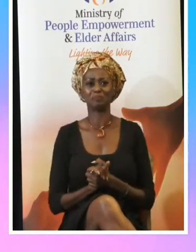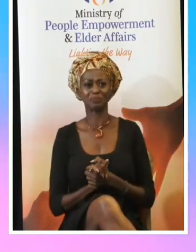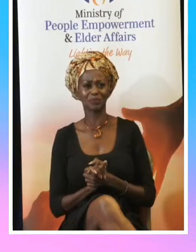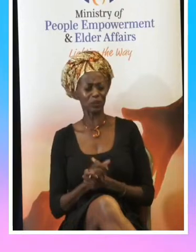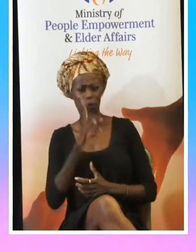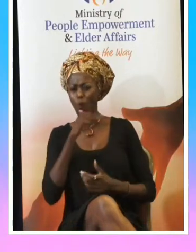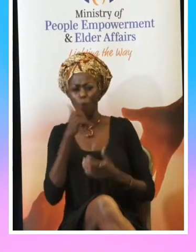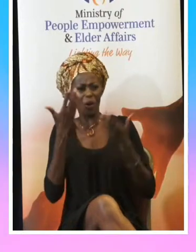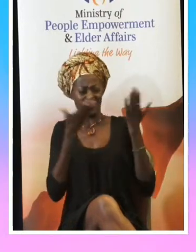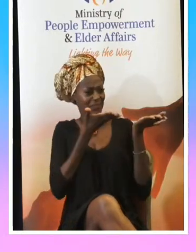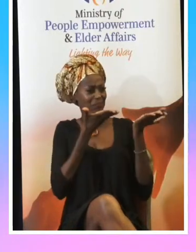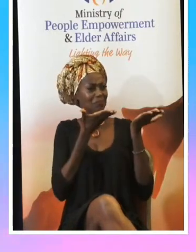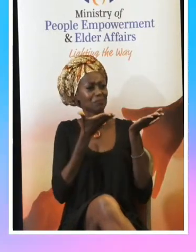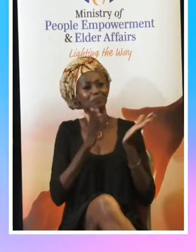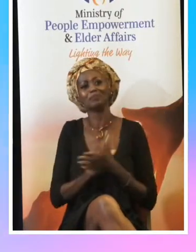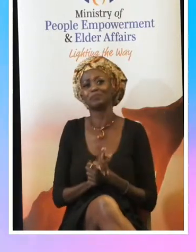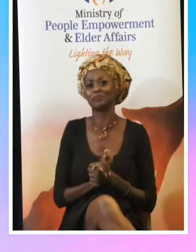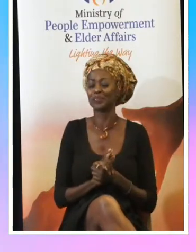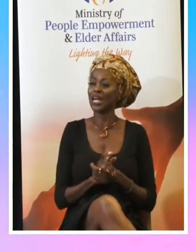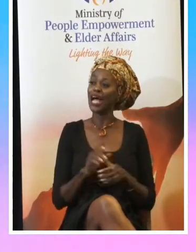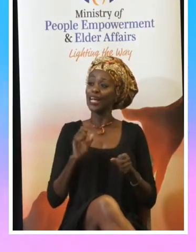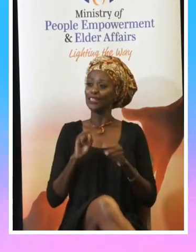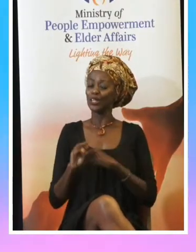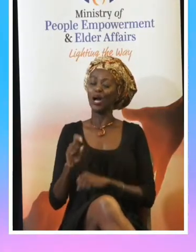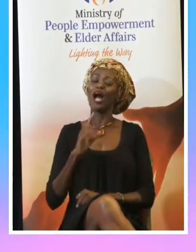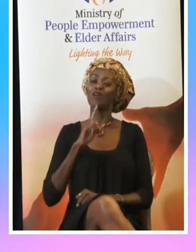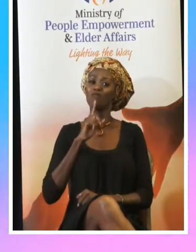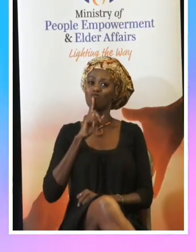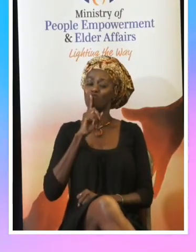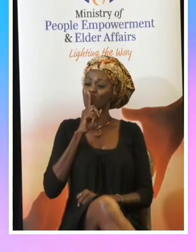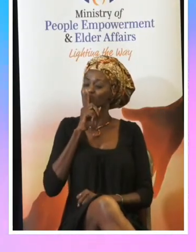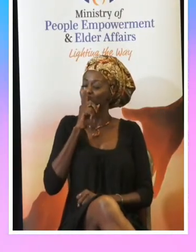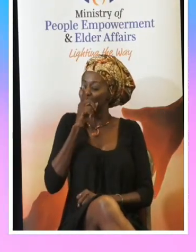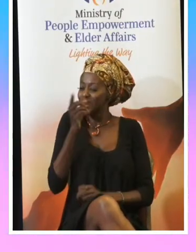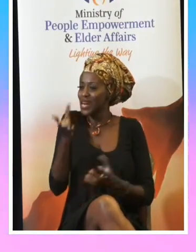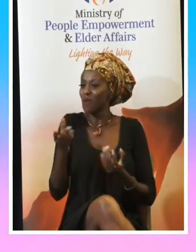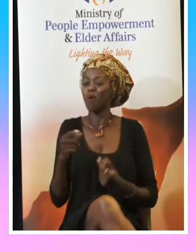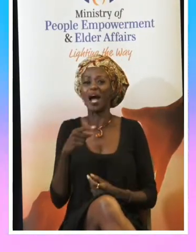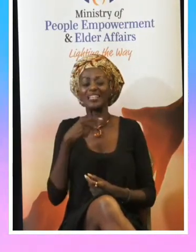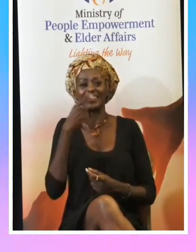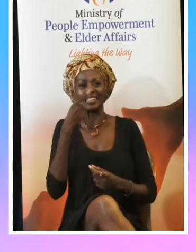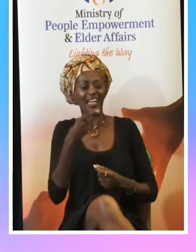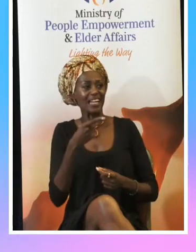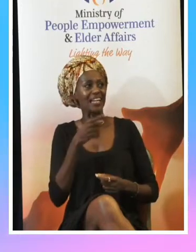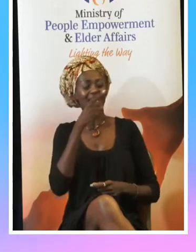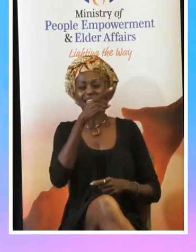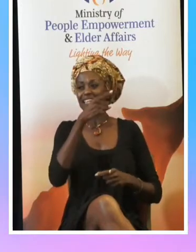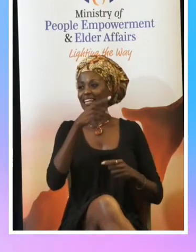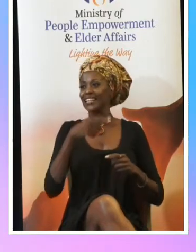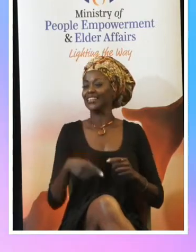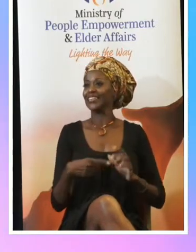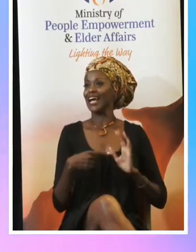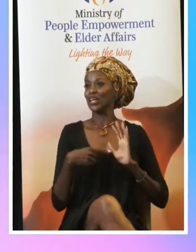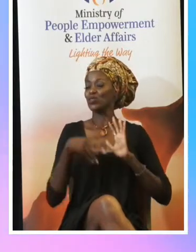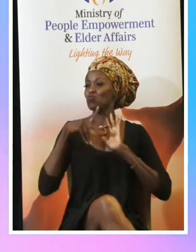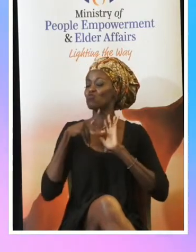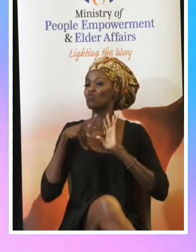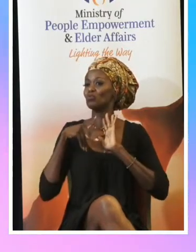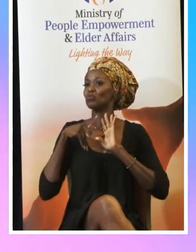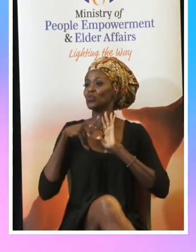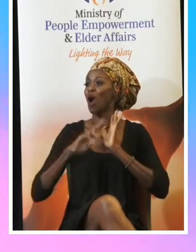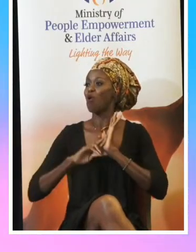this youngster? So I really wanted to say that you embody true transformation. Yes.